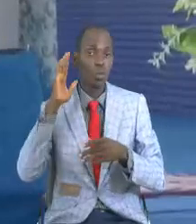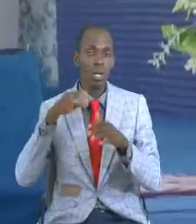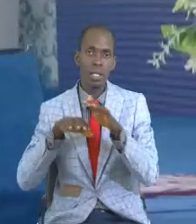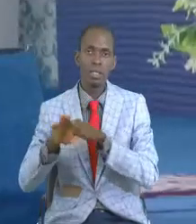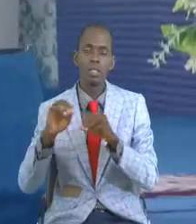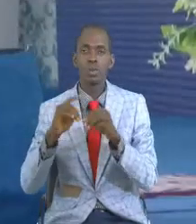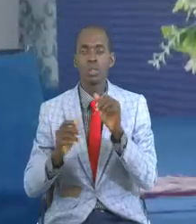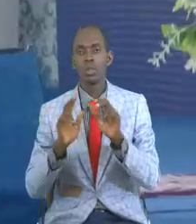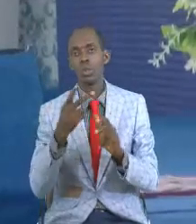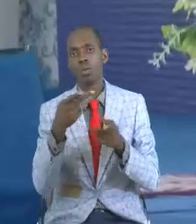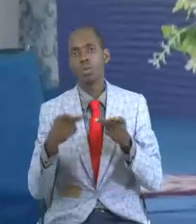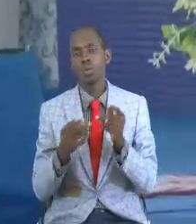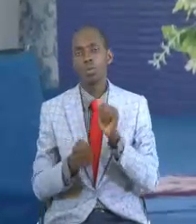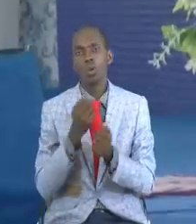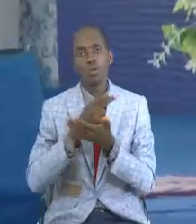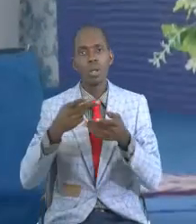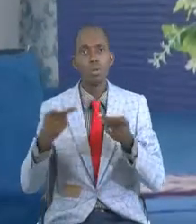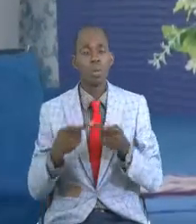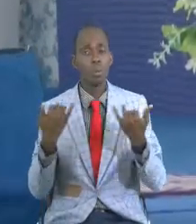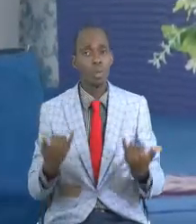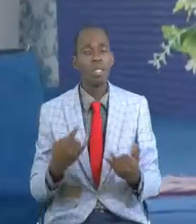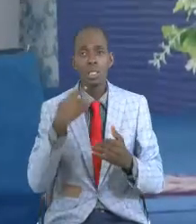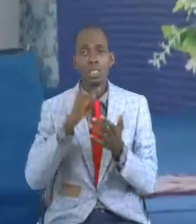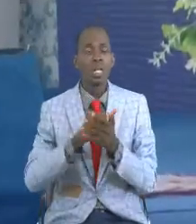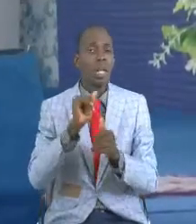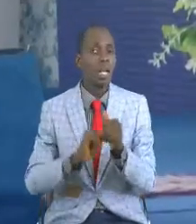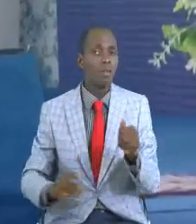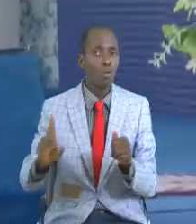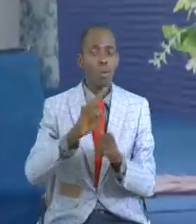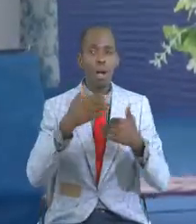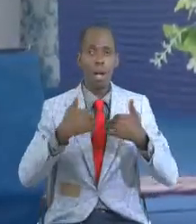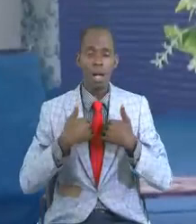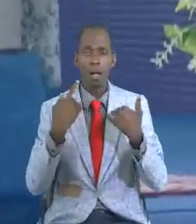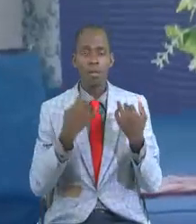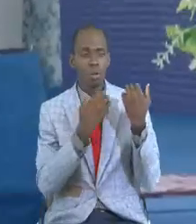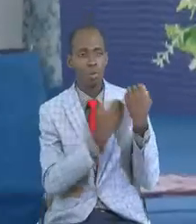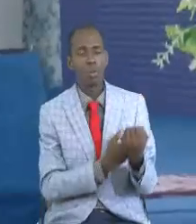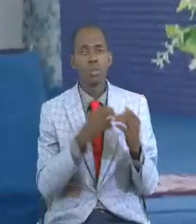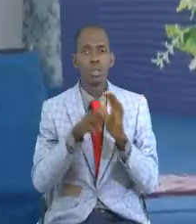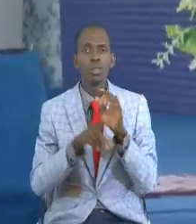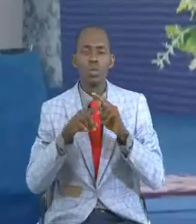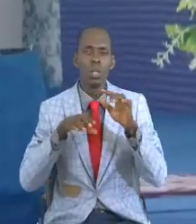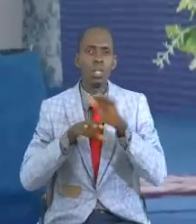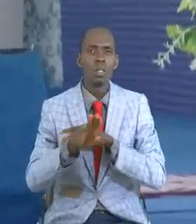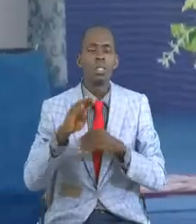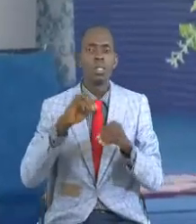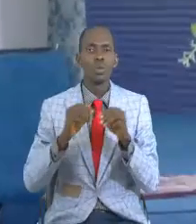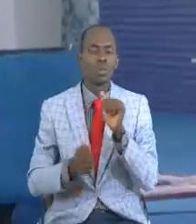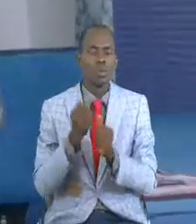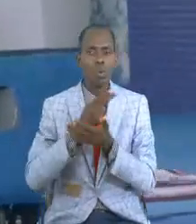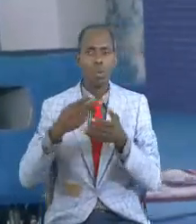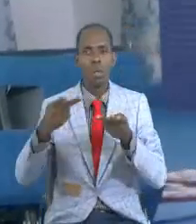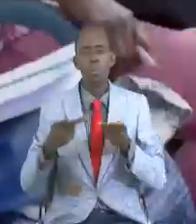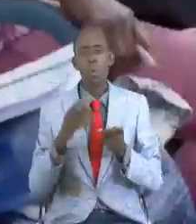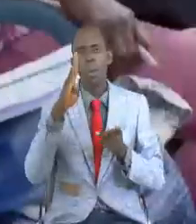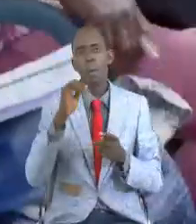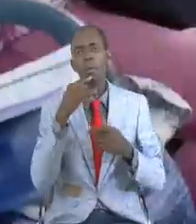bread rain everyone will have the bulkness to enter into the holiest but the blood of jesus you will